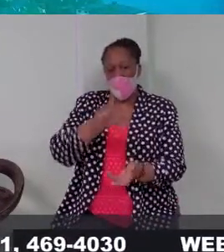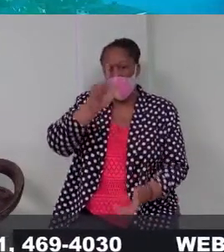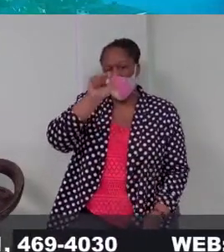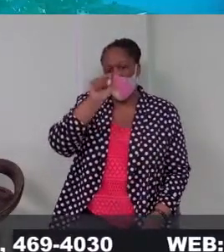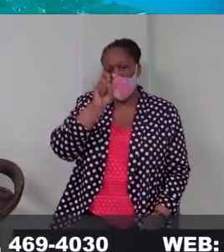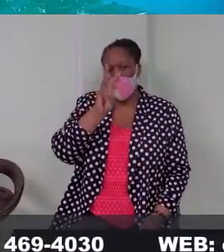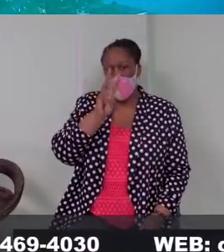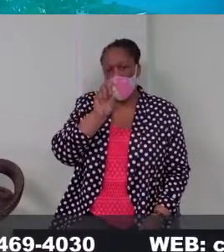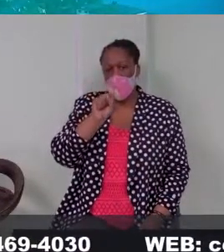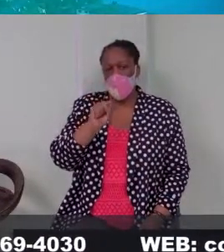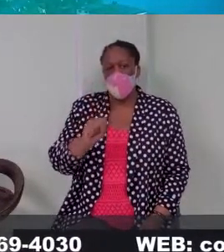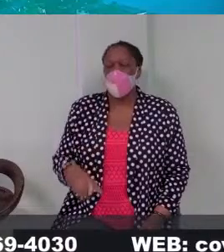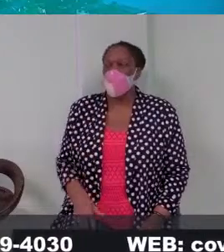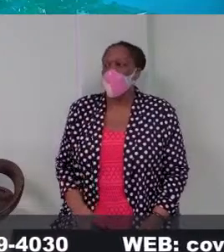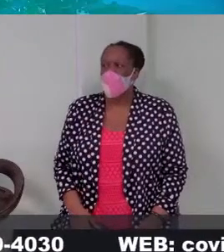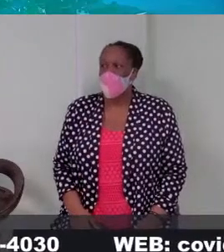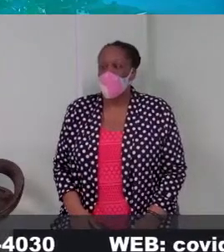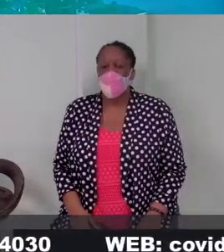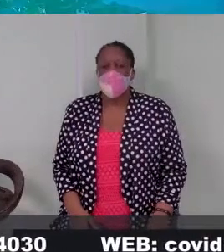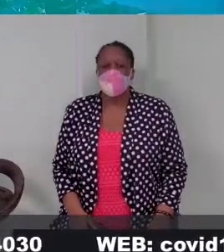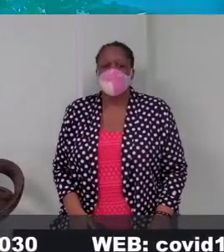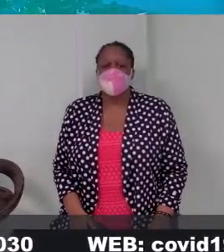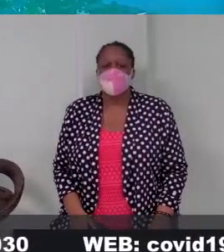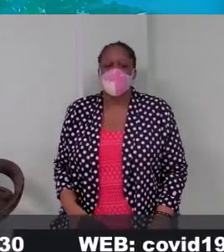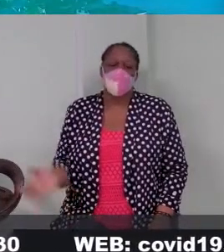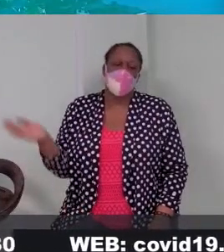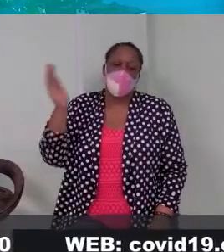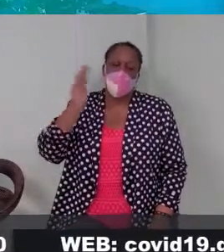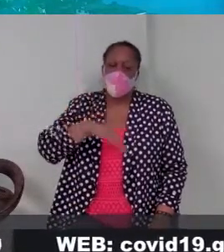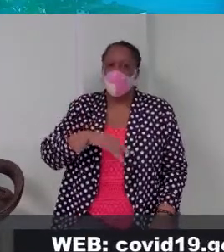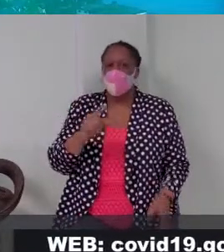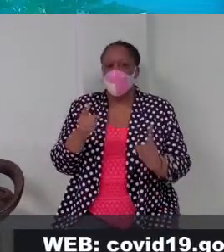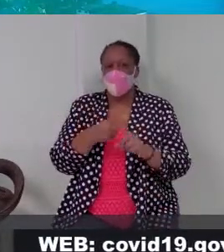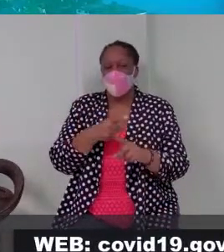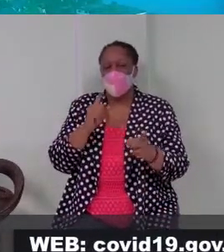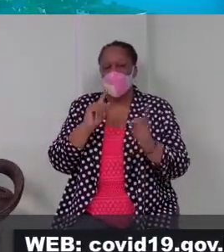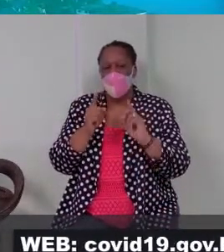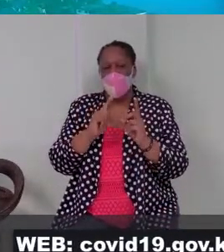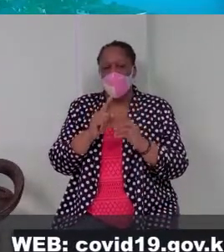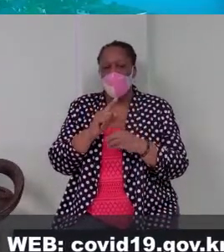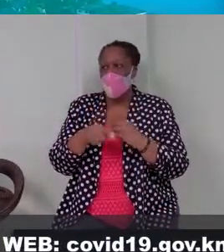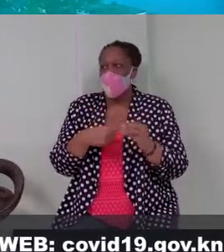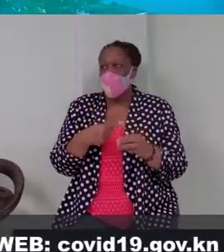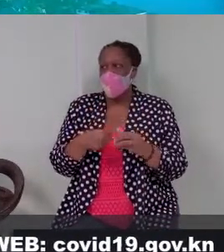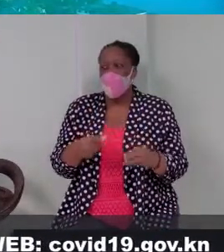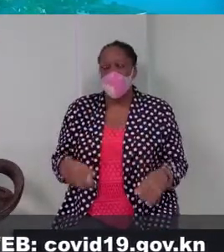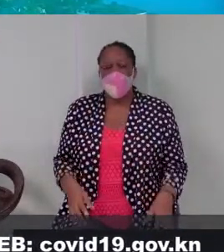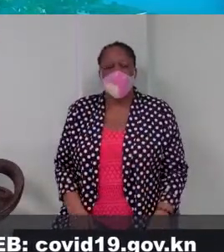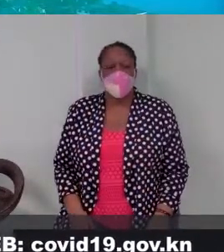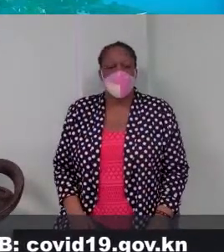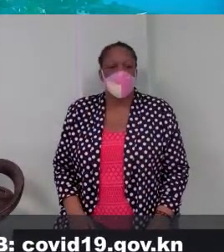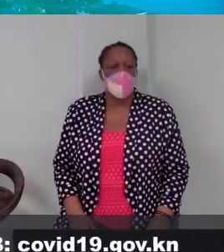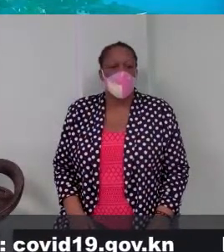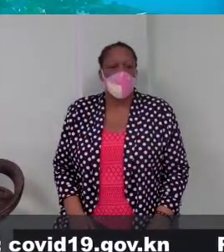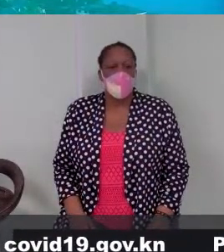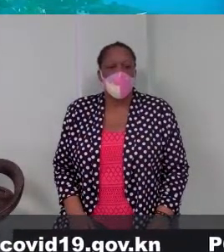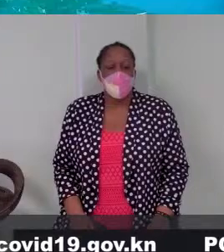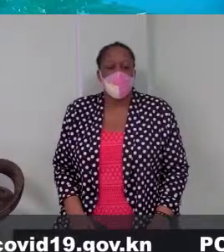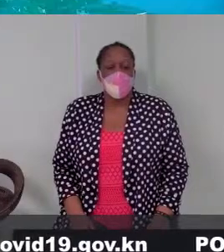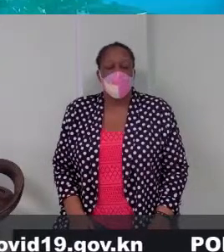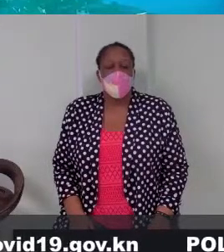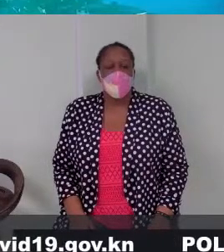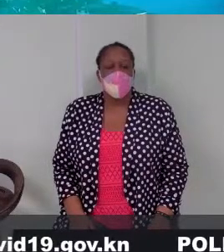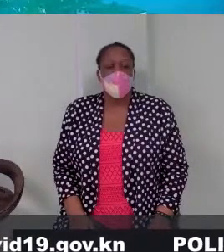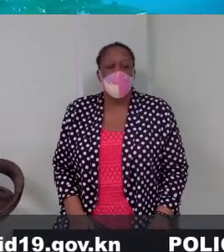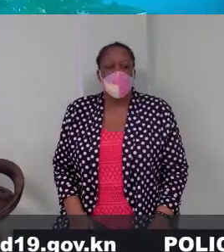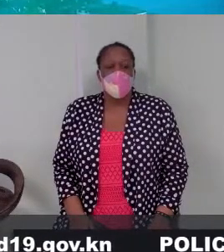Staff, sorry, not the Medical Chief of Staff. She usually comes before Dr. Wilkinson.